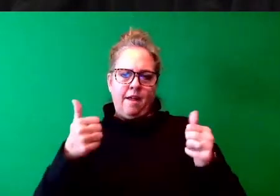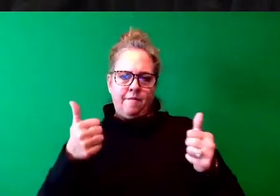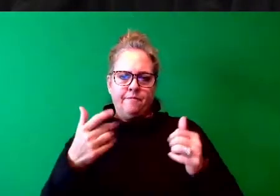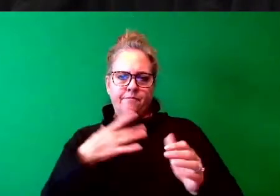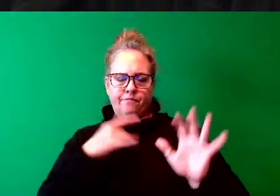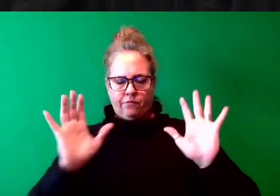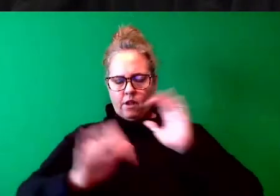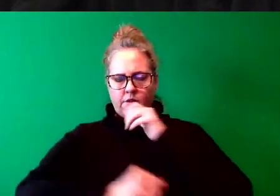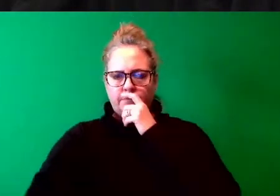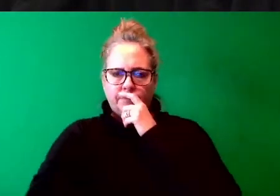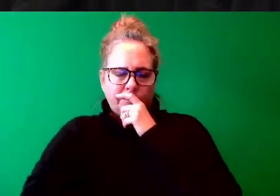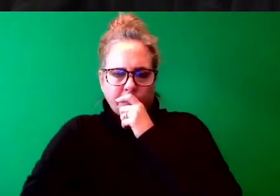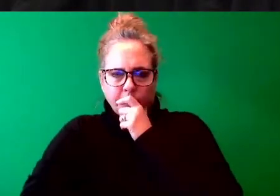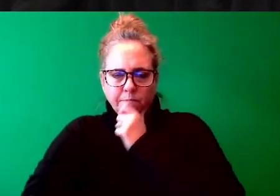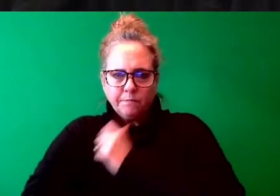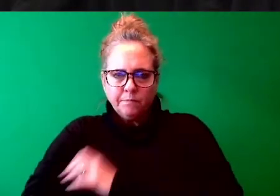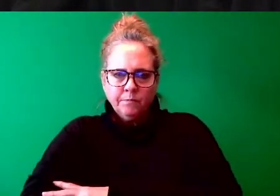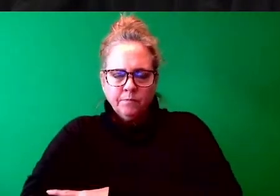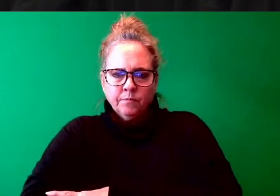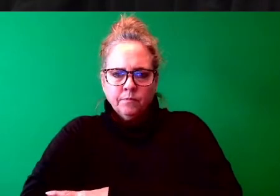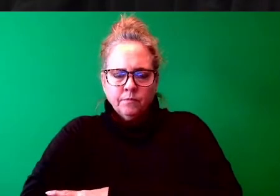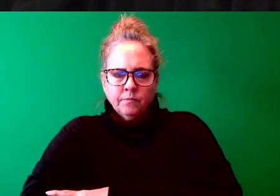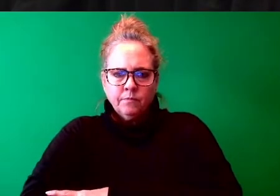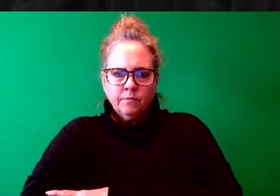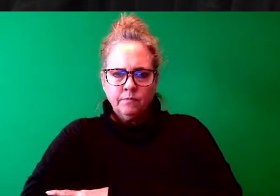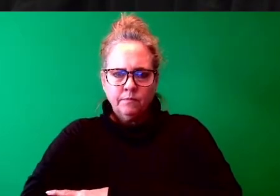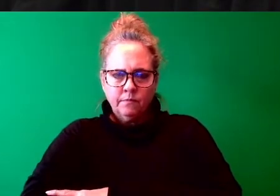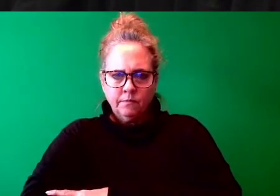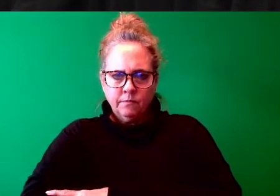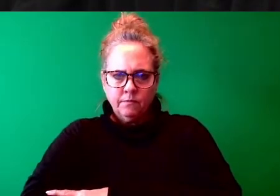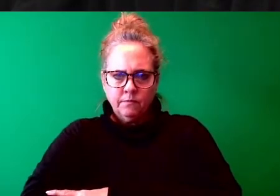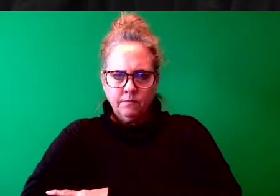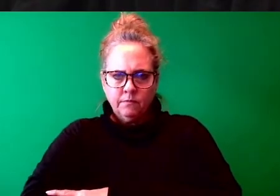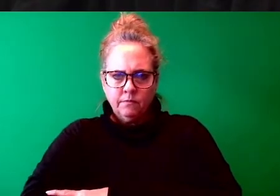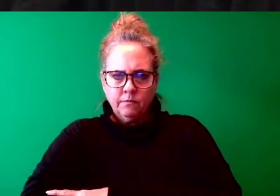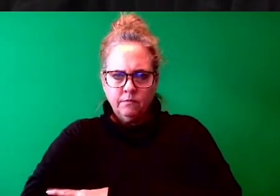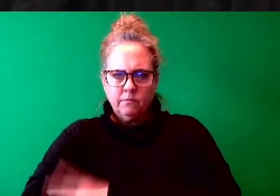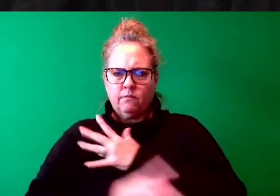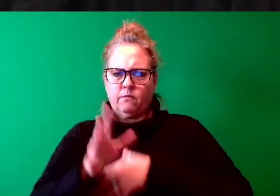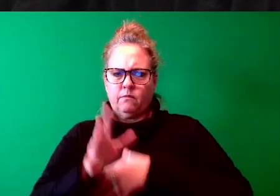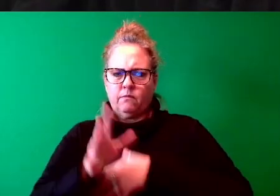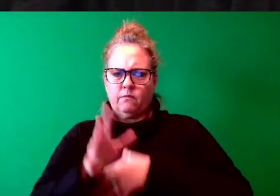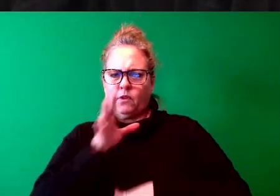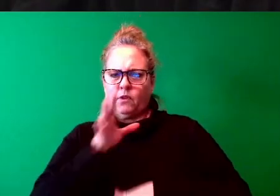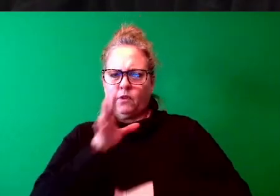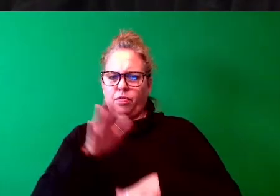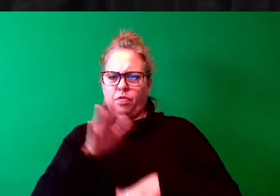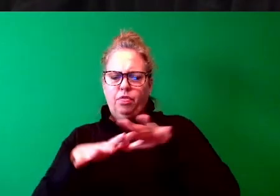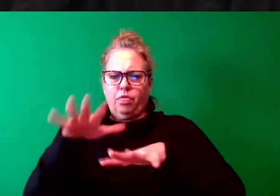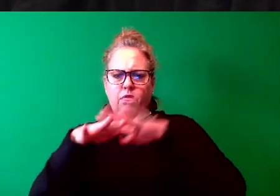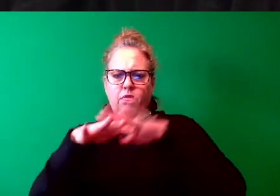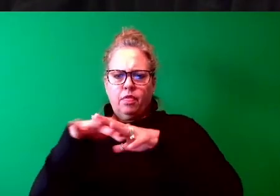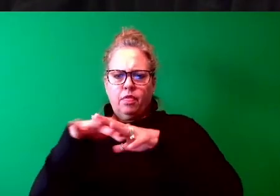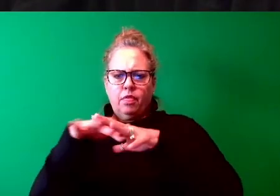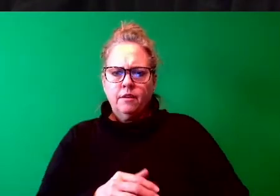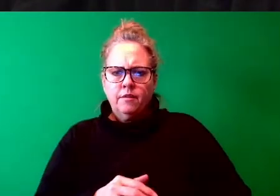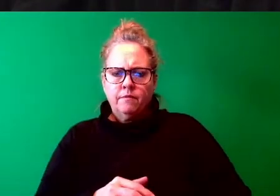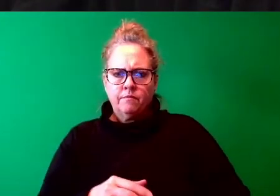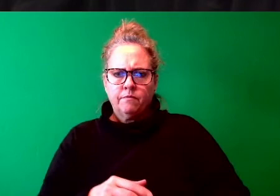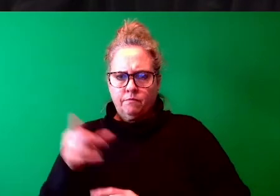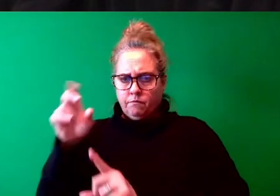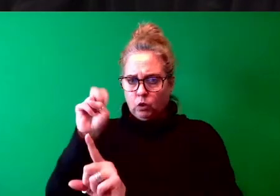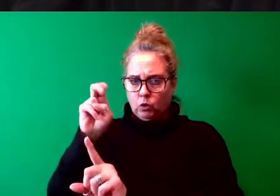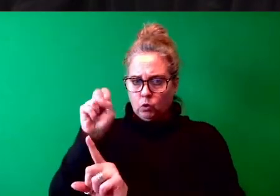reminder too about city, because health departments are all set up so differently. Susan, anything else on this balanced budget? Oh, Varchi.